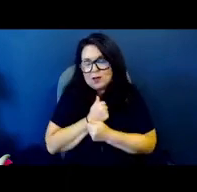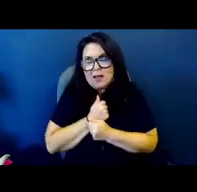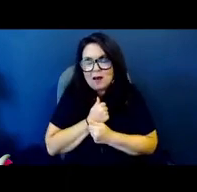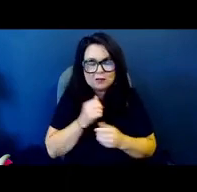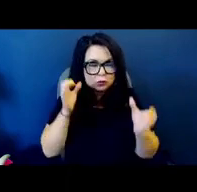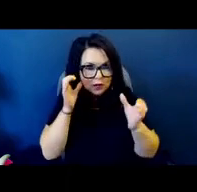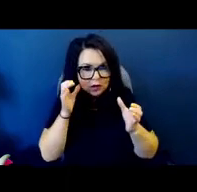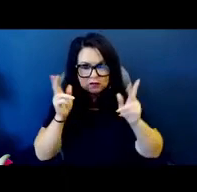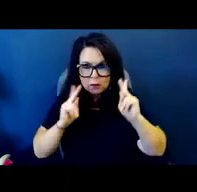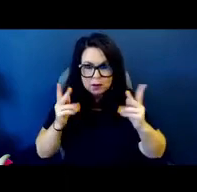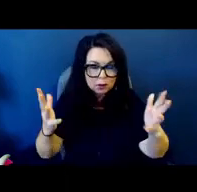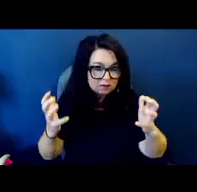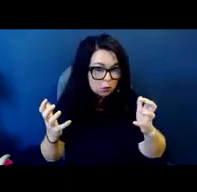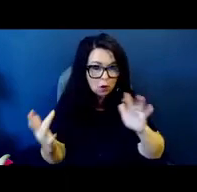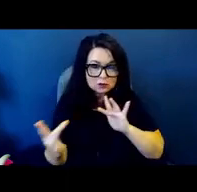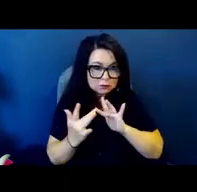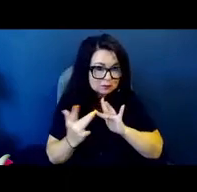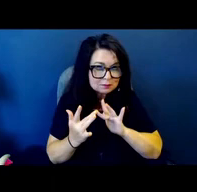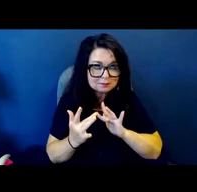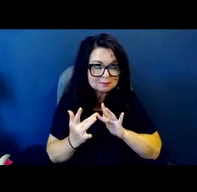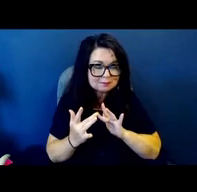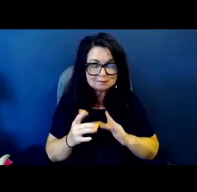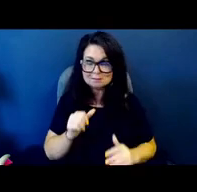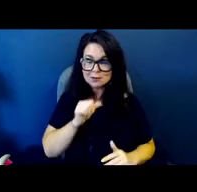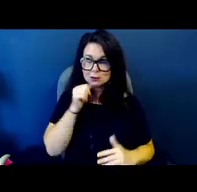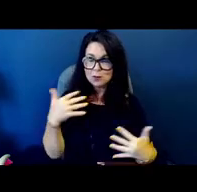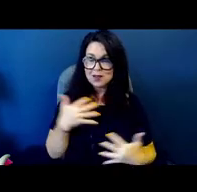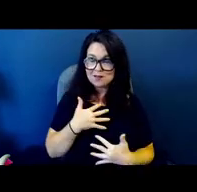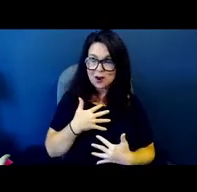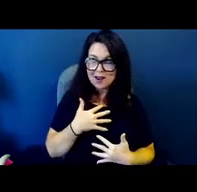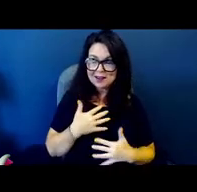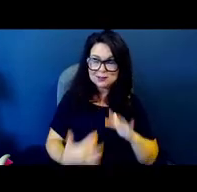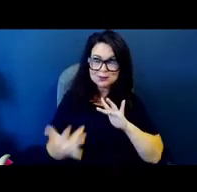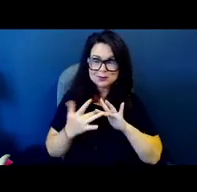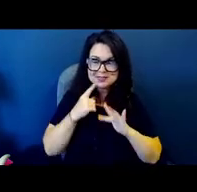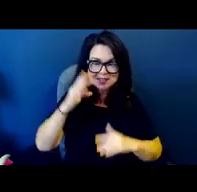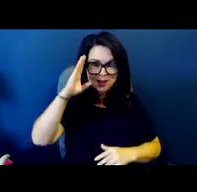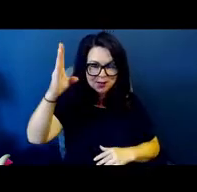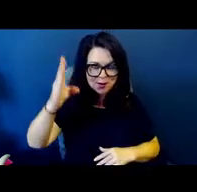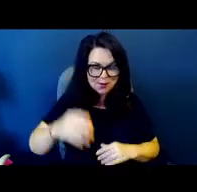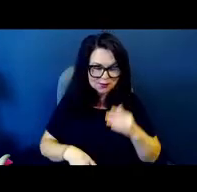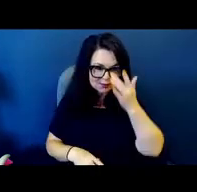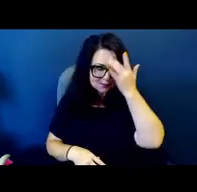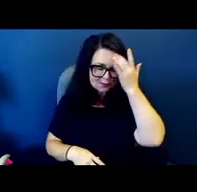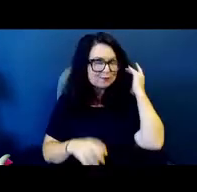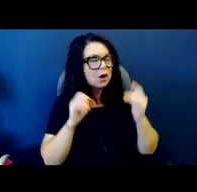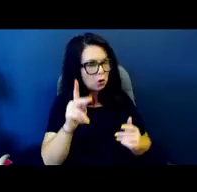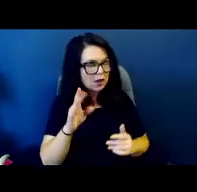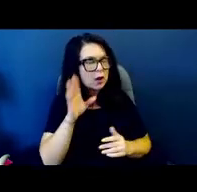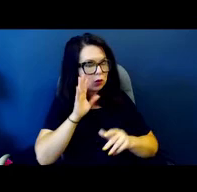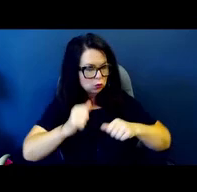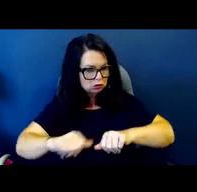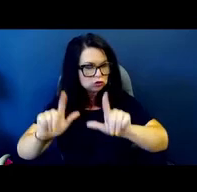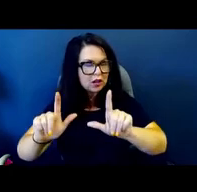they want to get in touch. So don't be afraid to say hi. Okay, we'll be sharing in the chat box